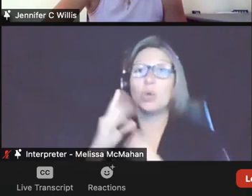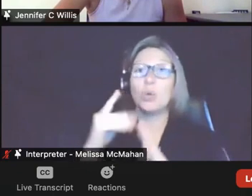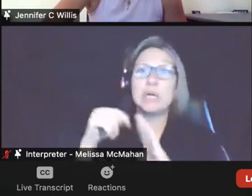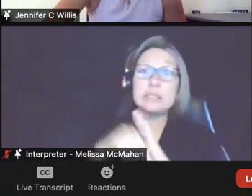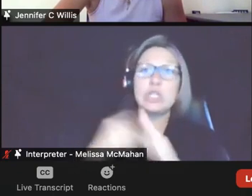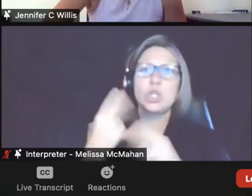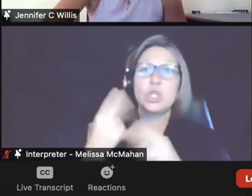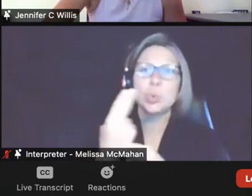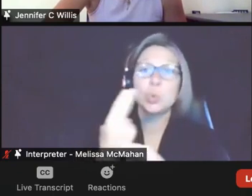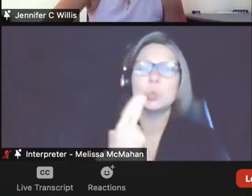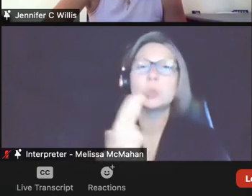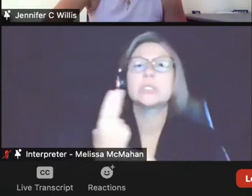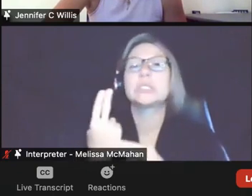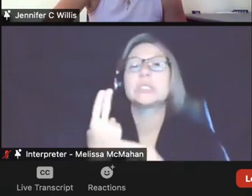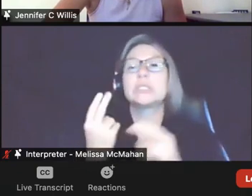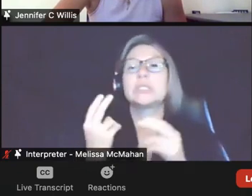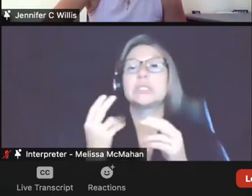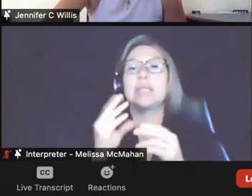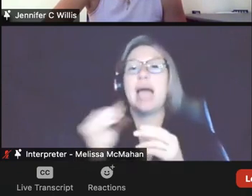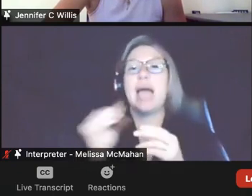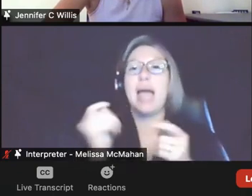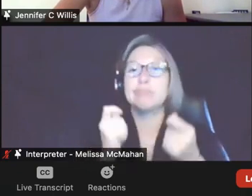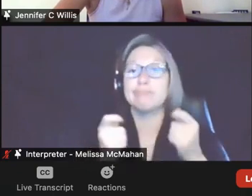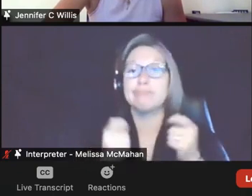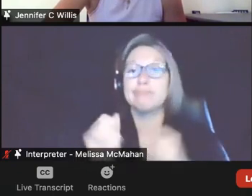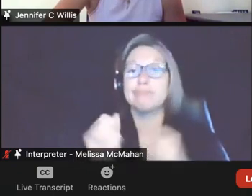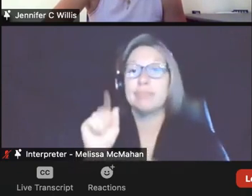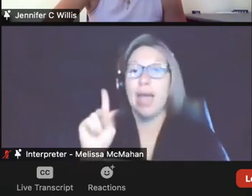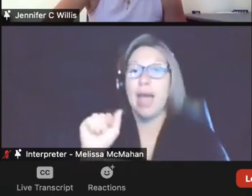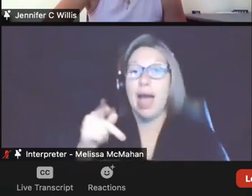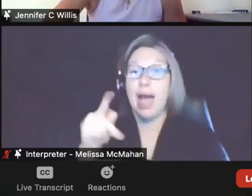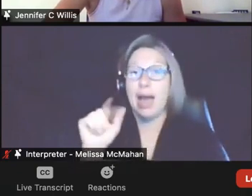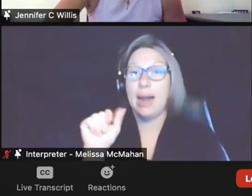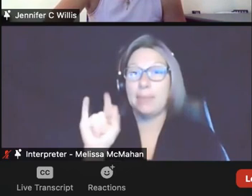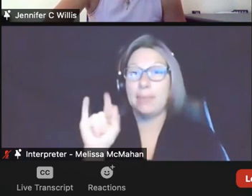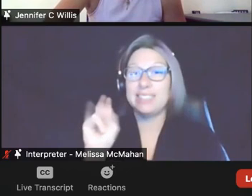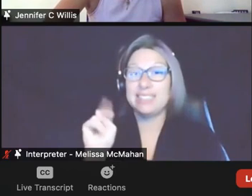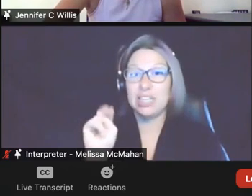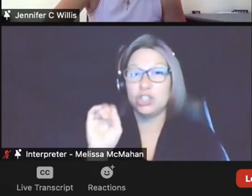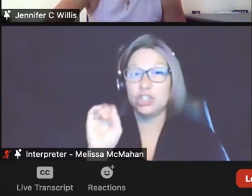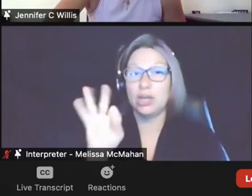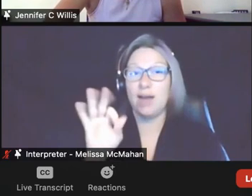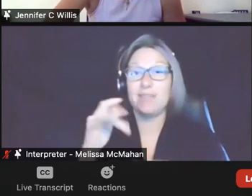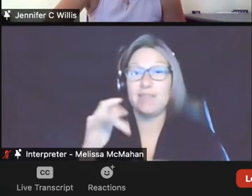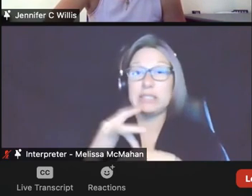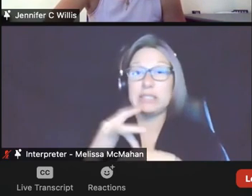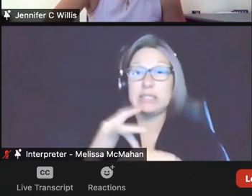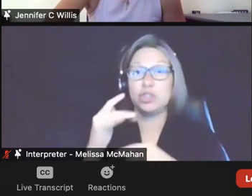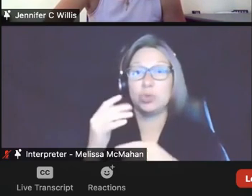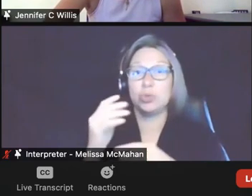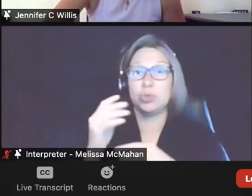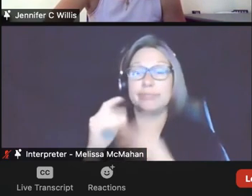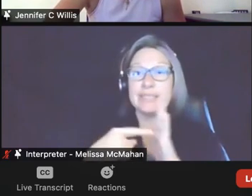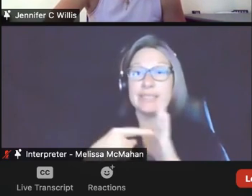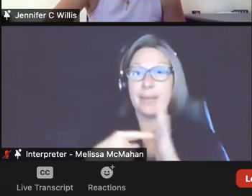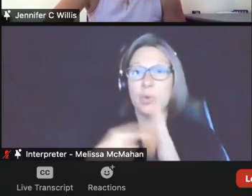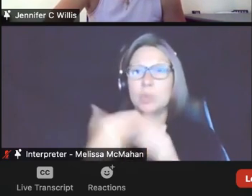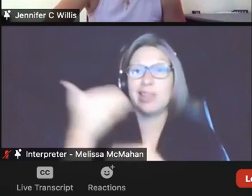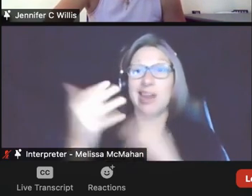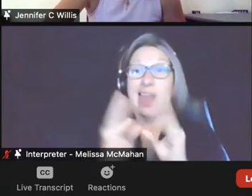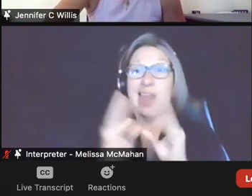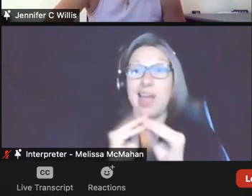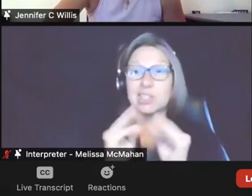and more specifically the adaptations of tangible symbols during the next session, when we really talk about modalities